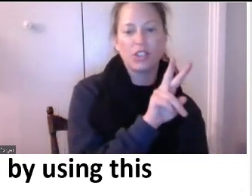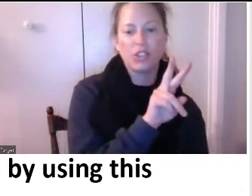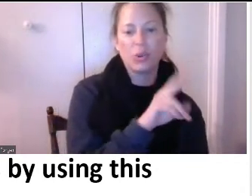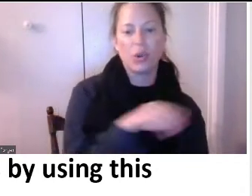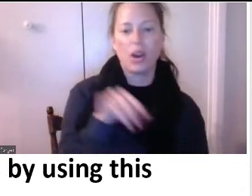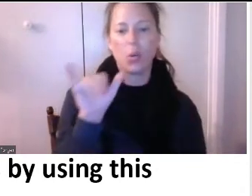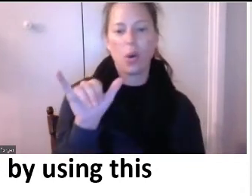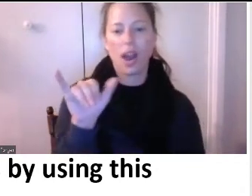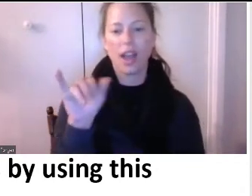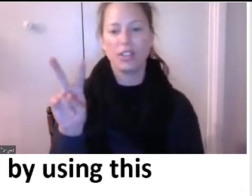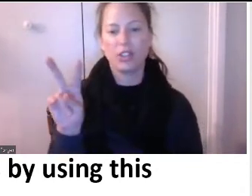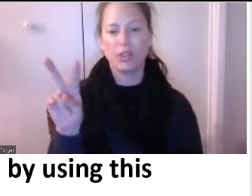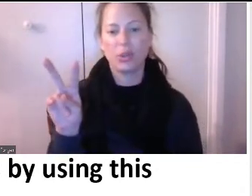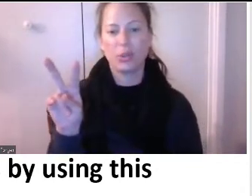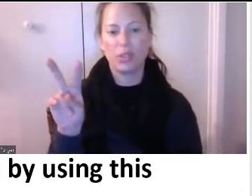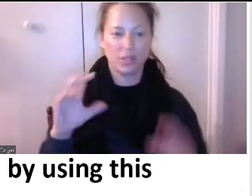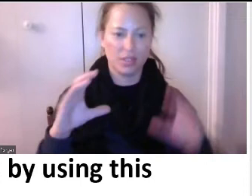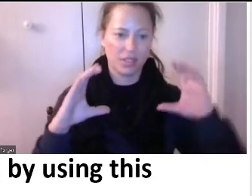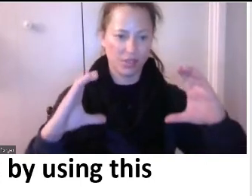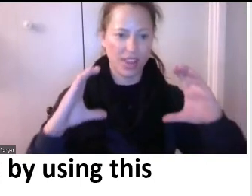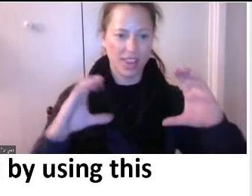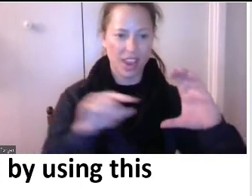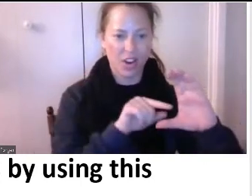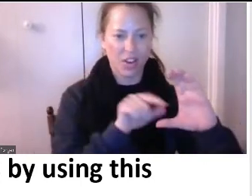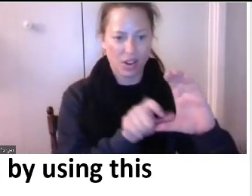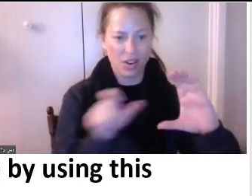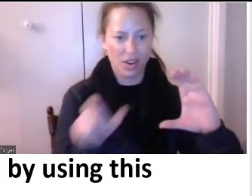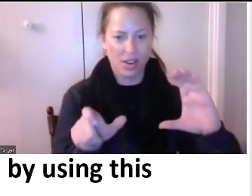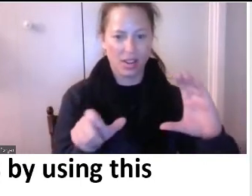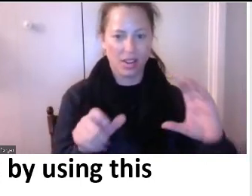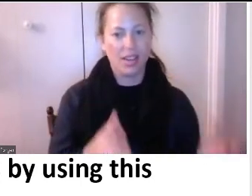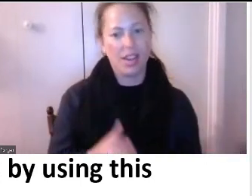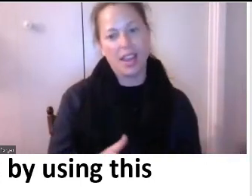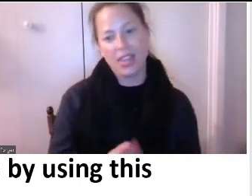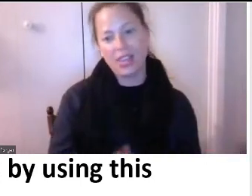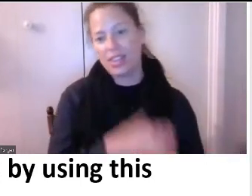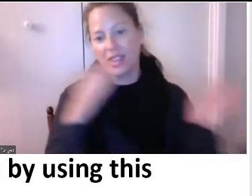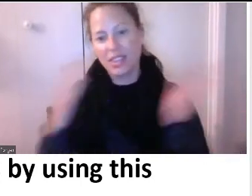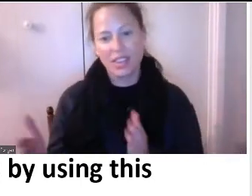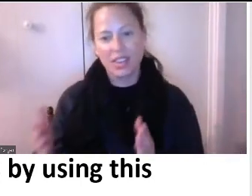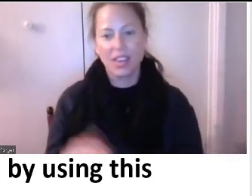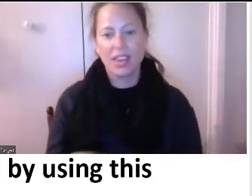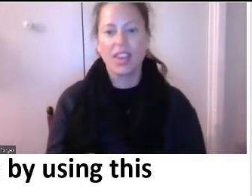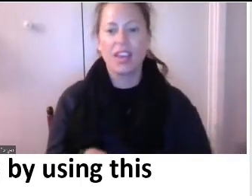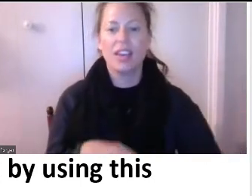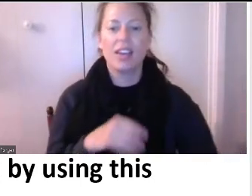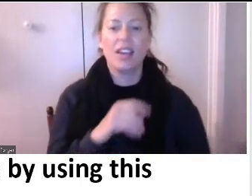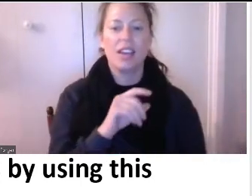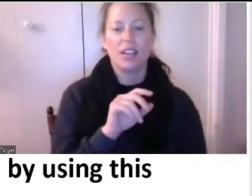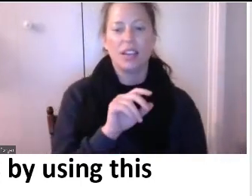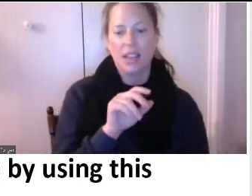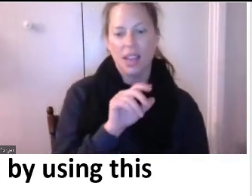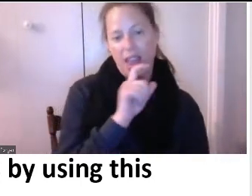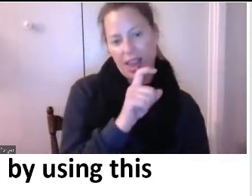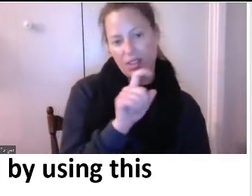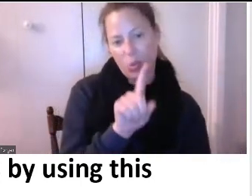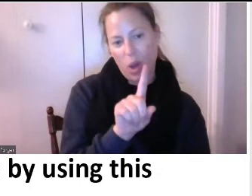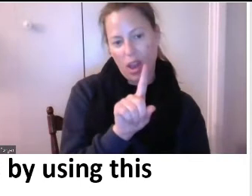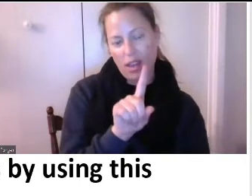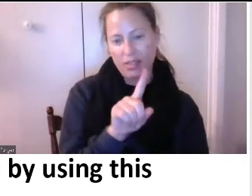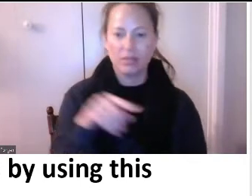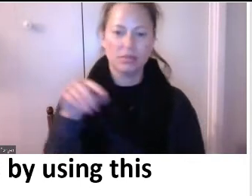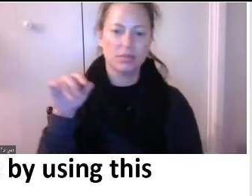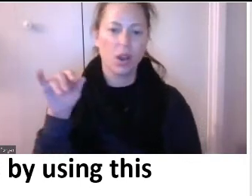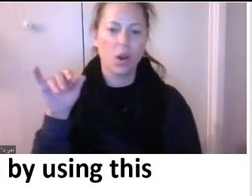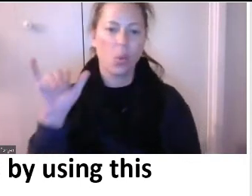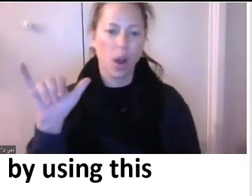y2, this is x1, this is y1. And that's okay. Okay, that's fine. It's okay